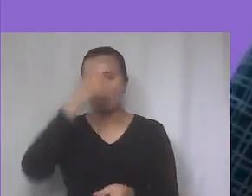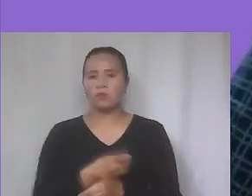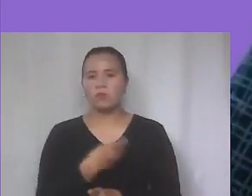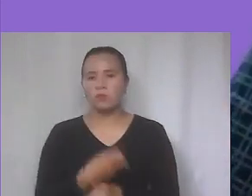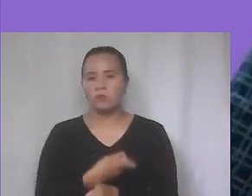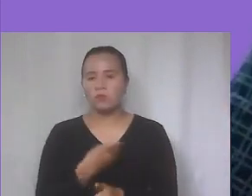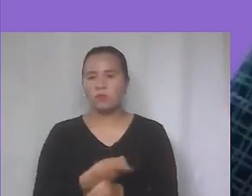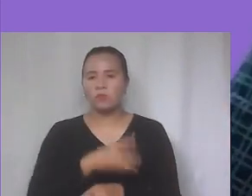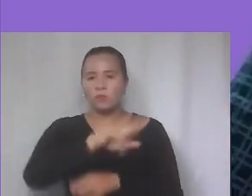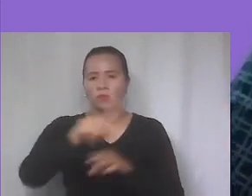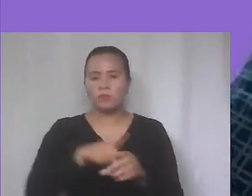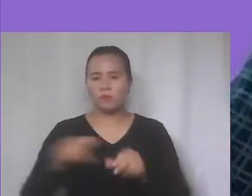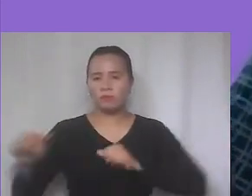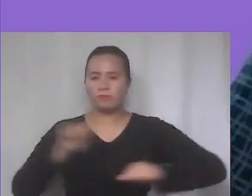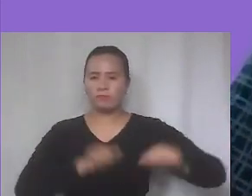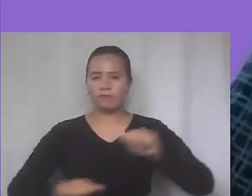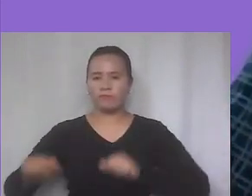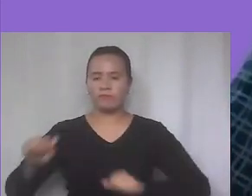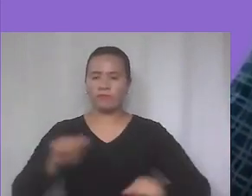in education.